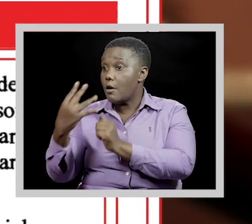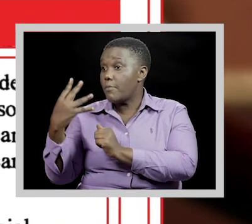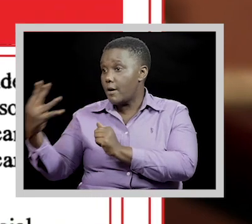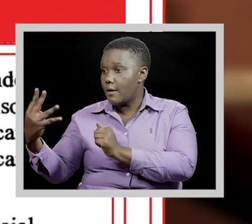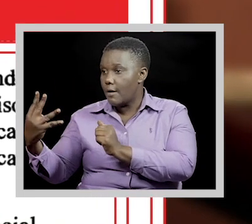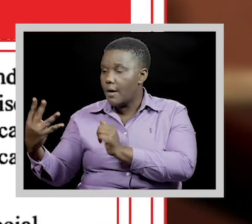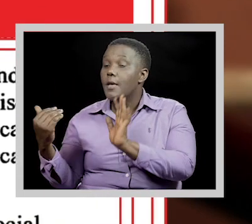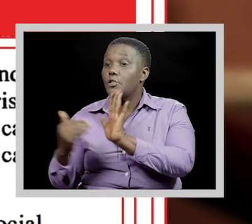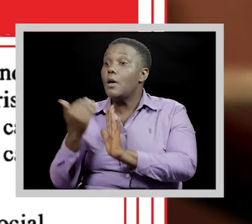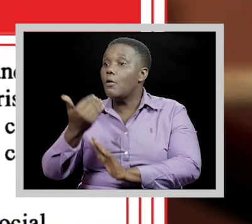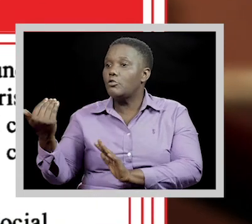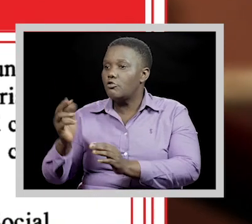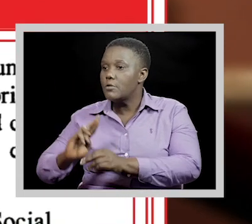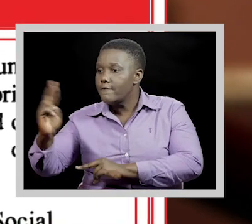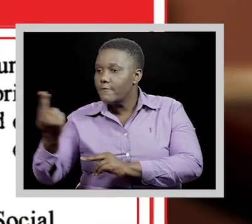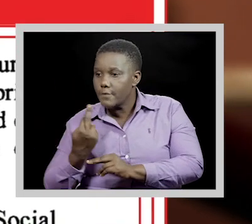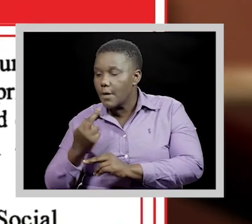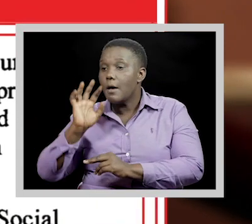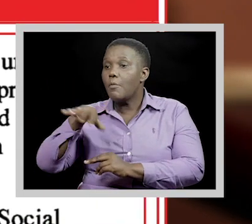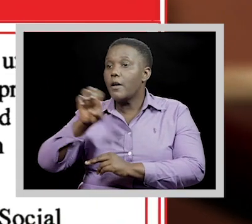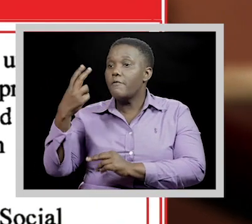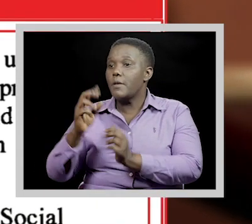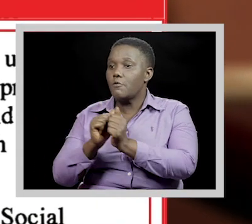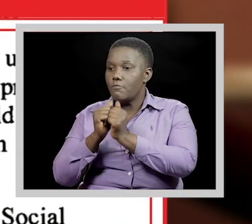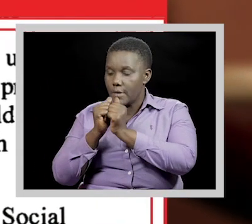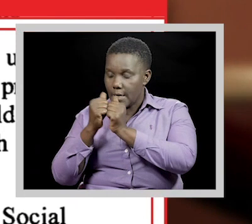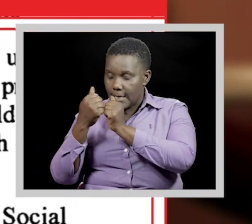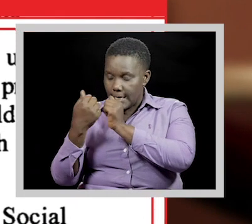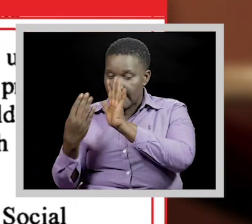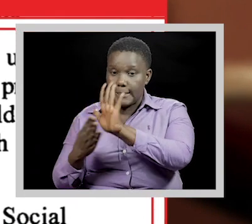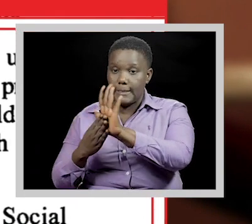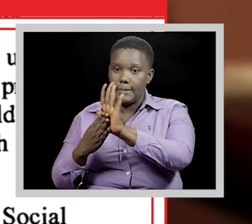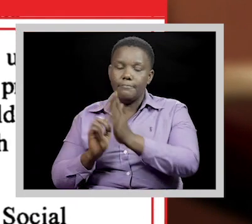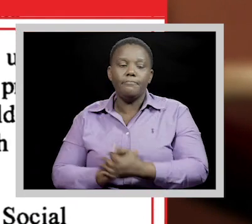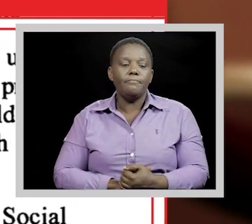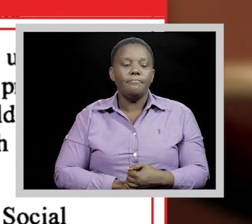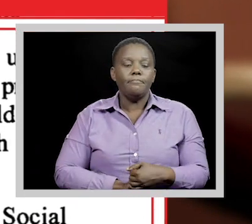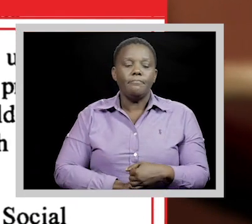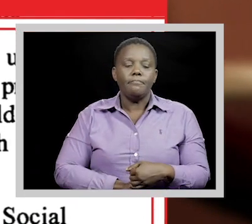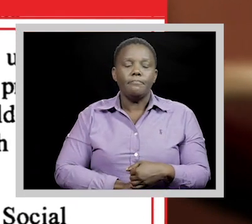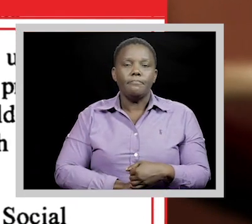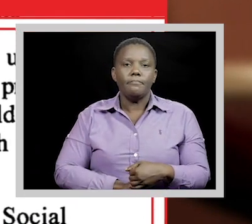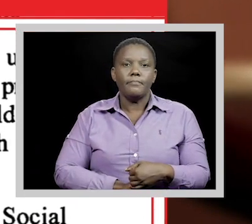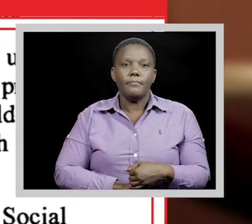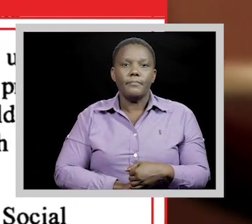the Law of the Child Act, Cap 13, Revised Edition 2019, applies.